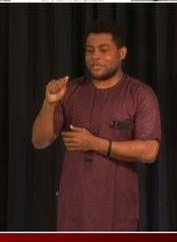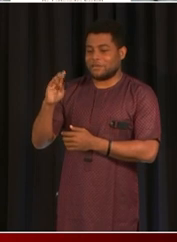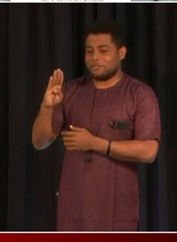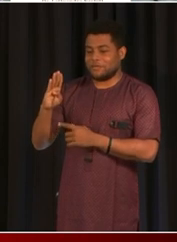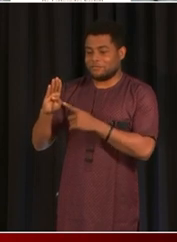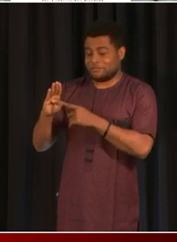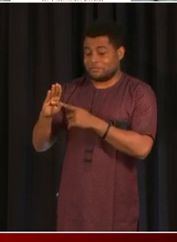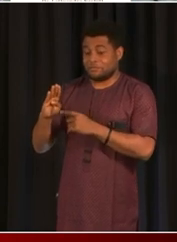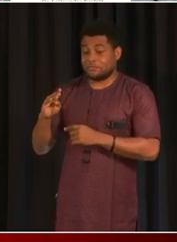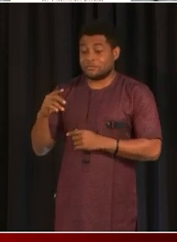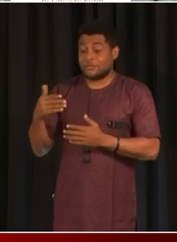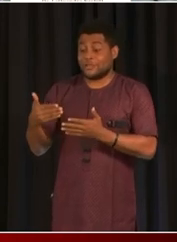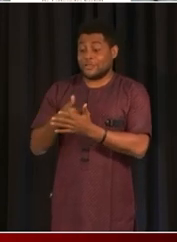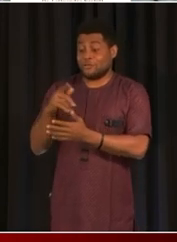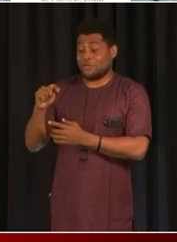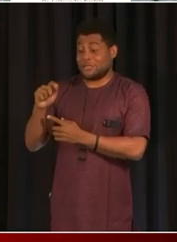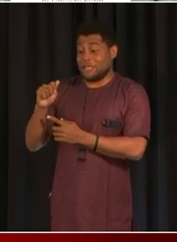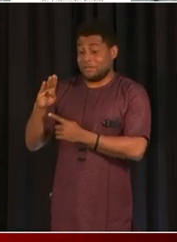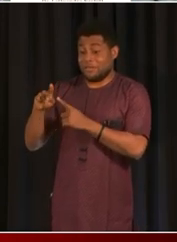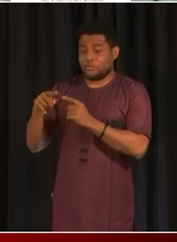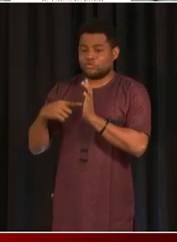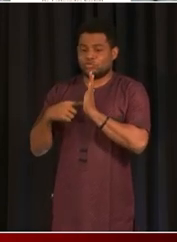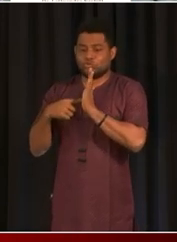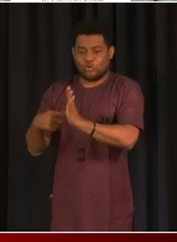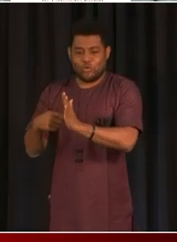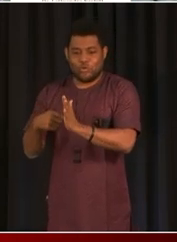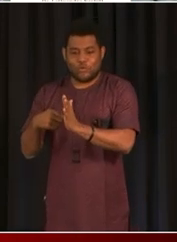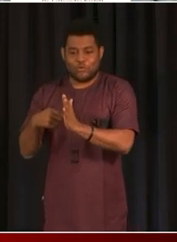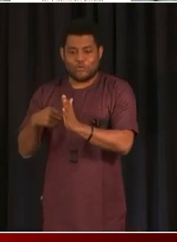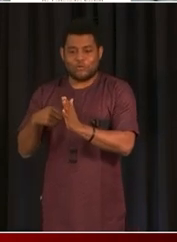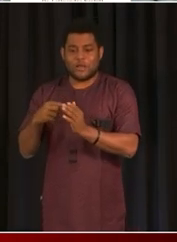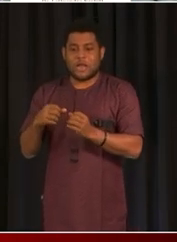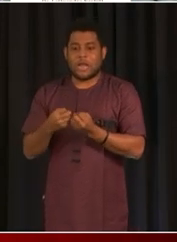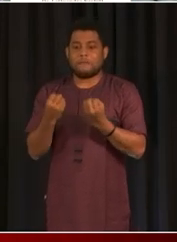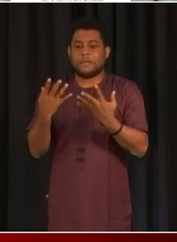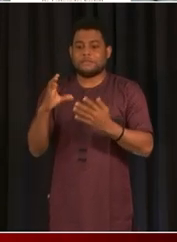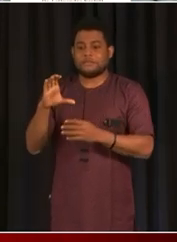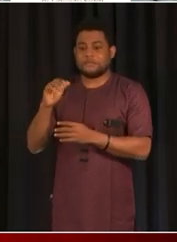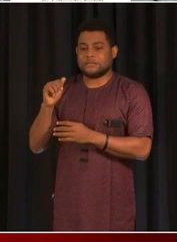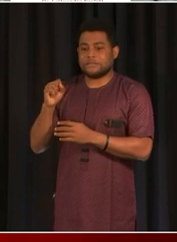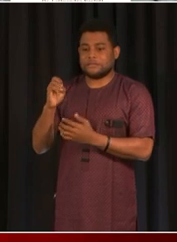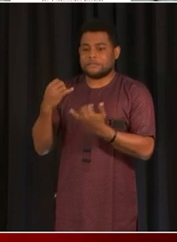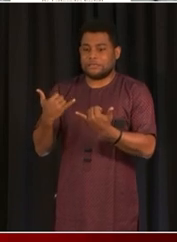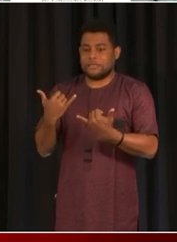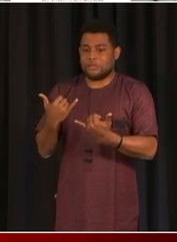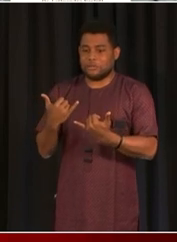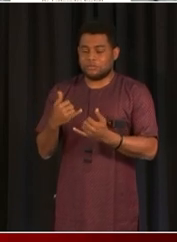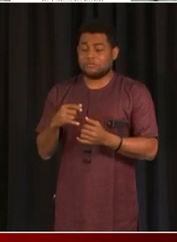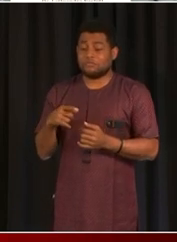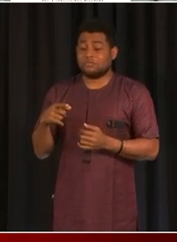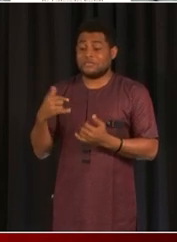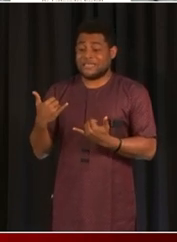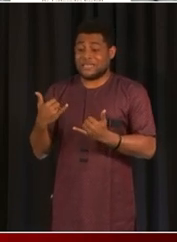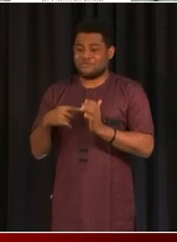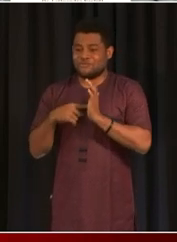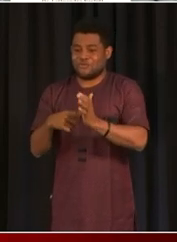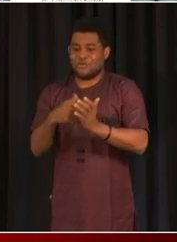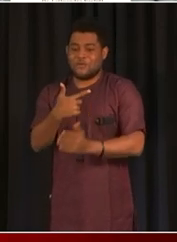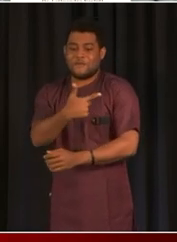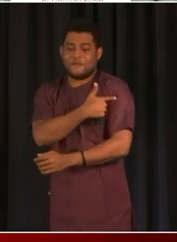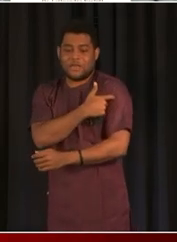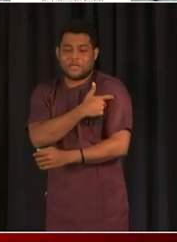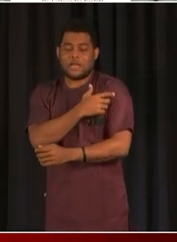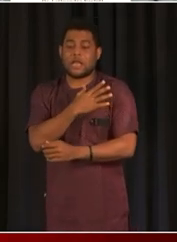tab where it shows you the cases that are occurring in fully vaccinated individuals versus